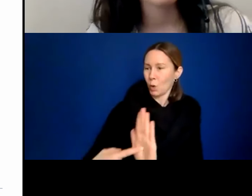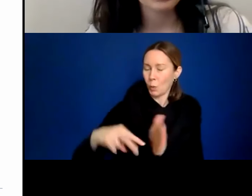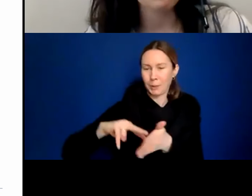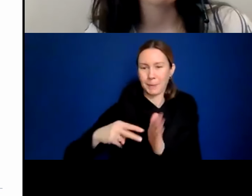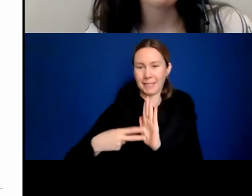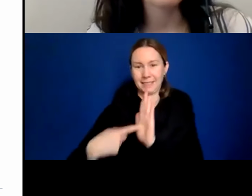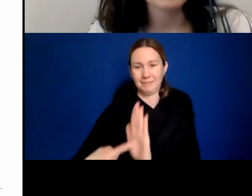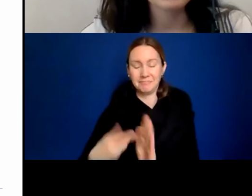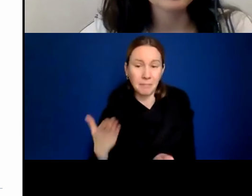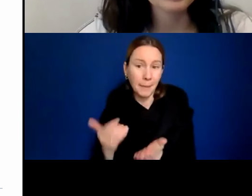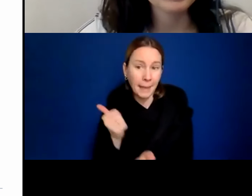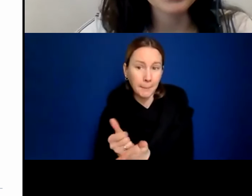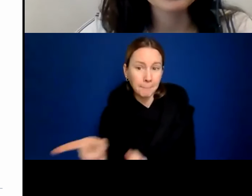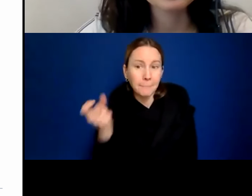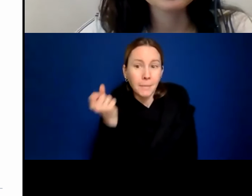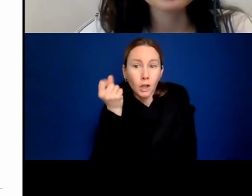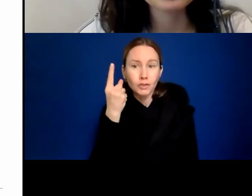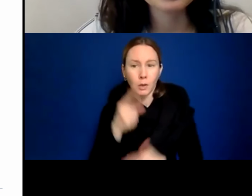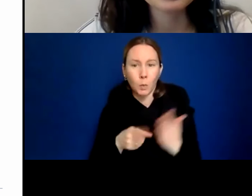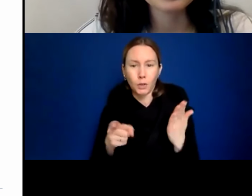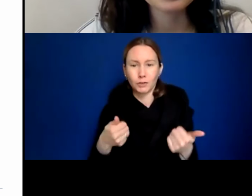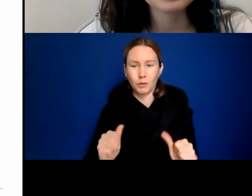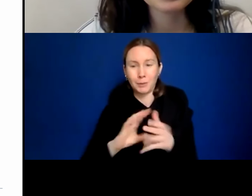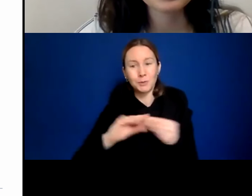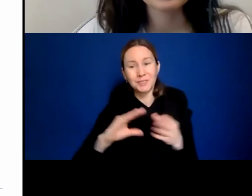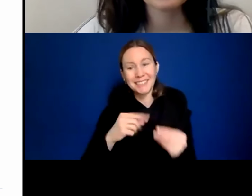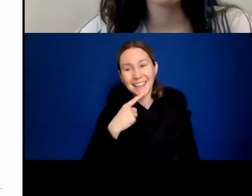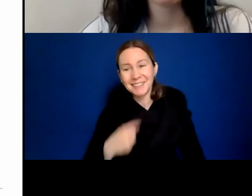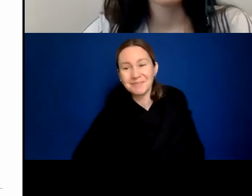And that might help them understand what you're saying.